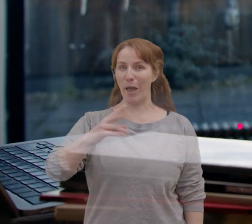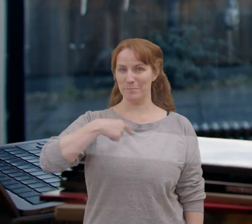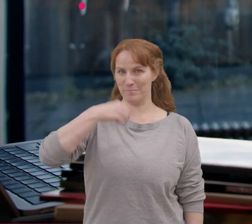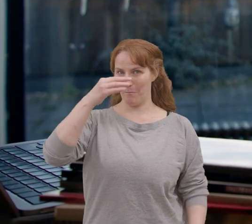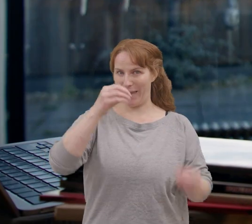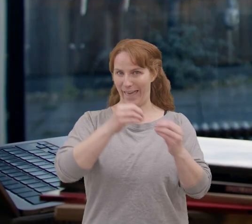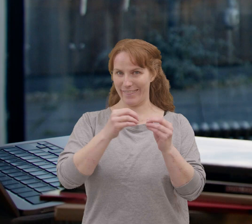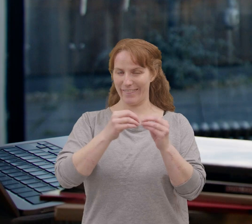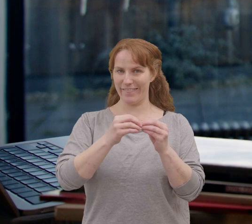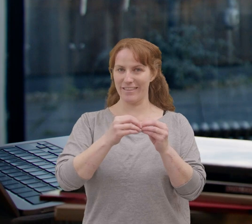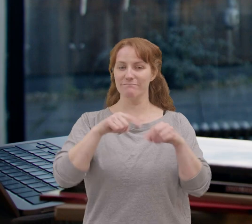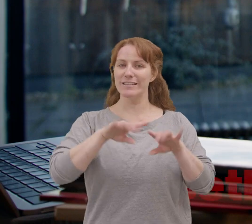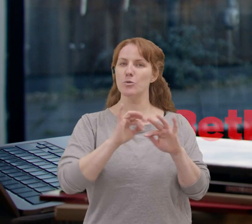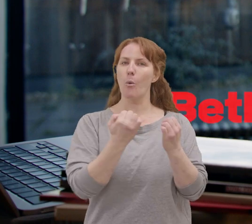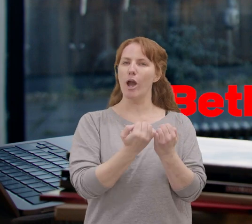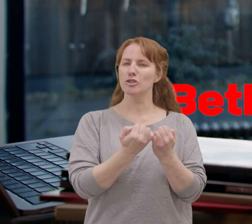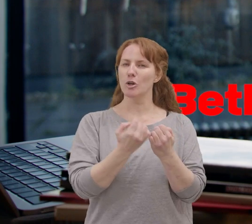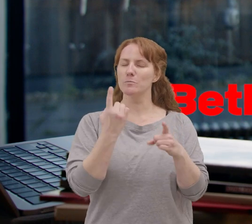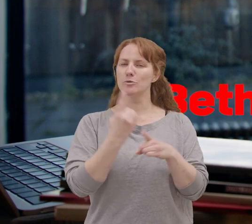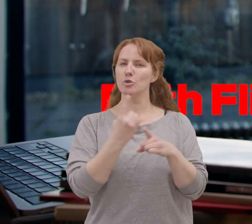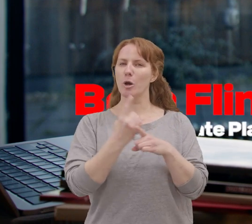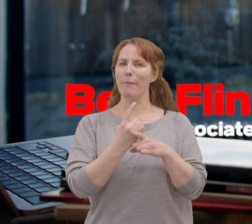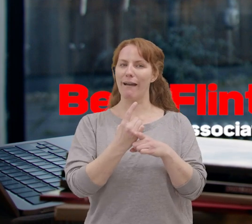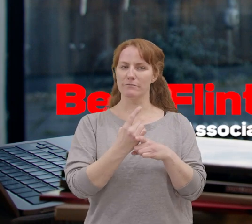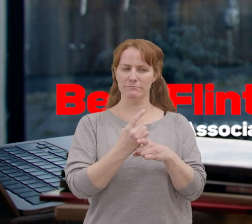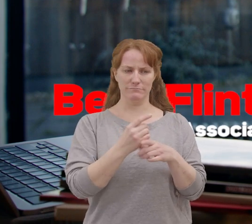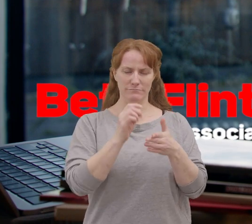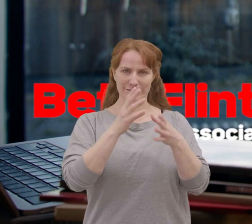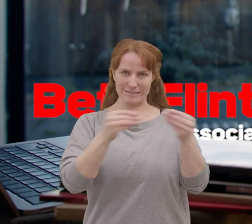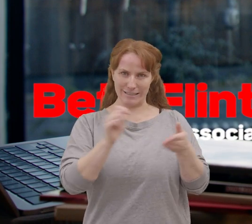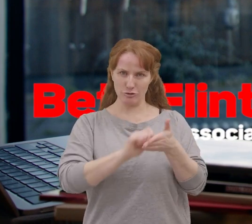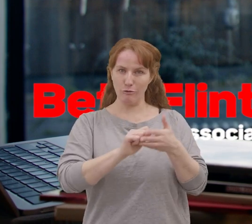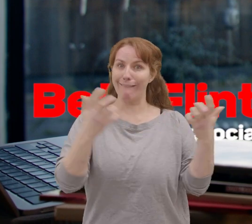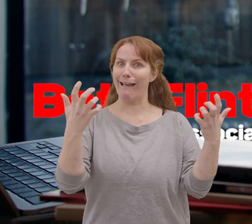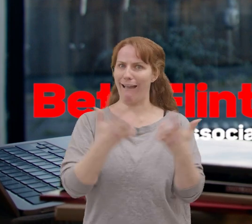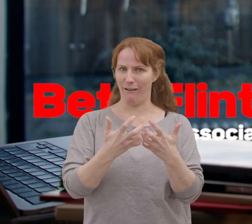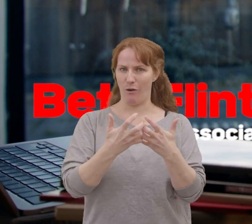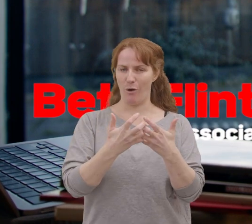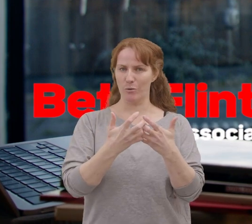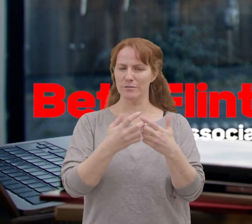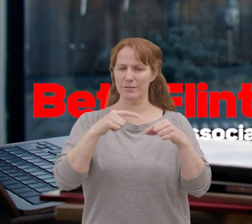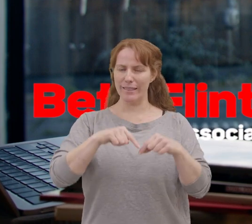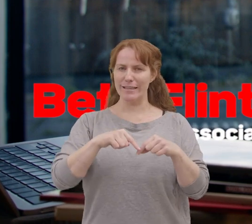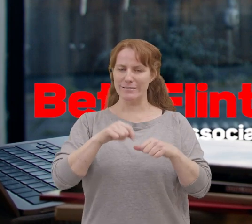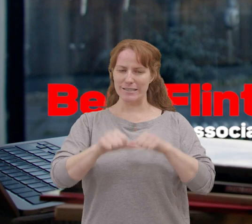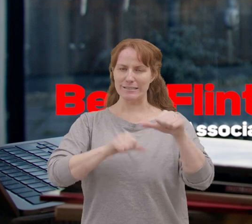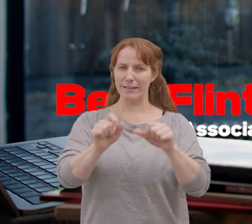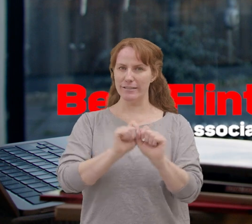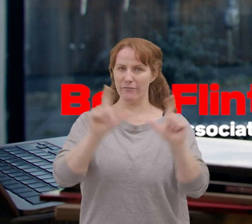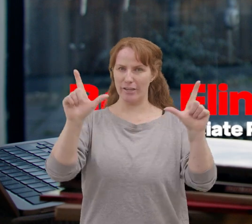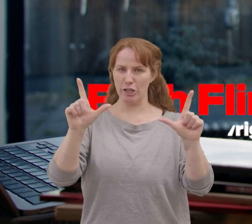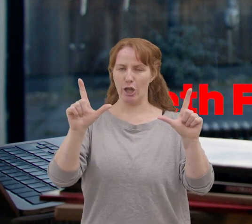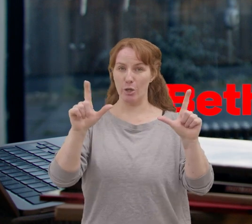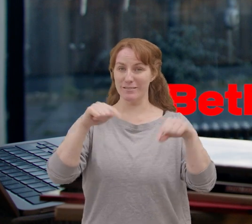Hello, I'm Beth. And in this workshop today, we're going to be looking at how to write your scenes. This is part of the Royal Court Young